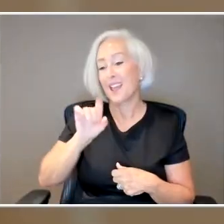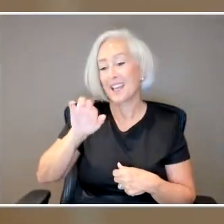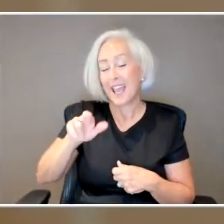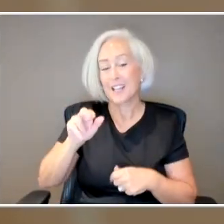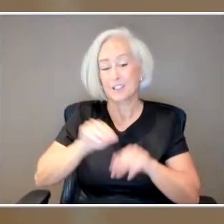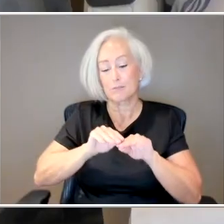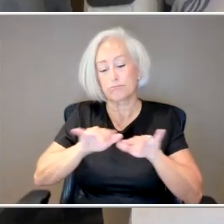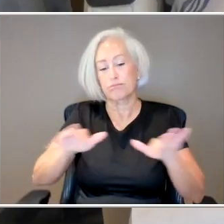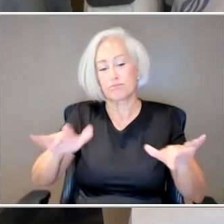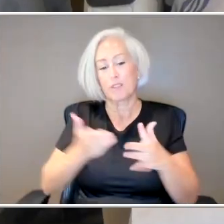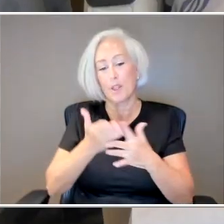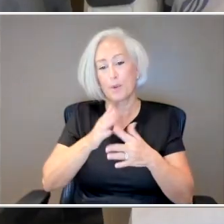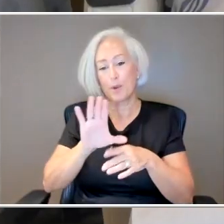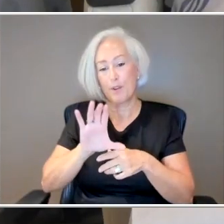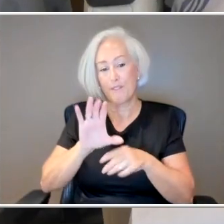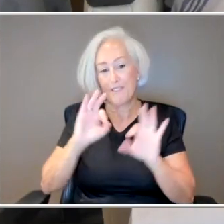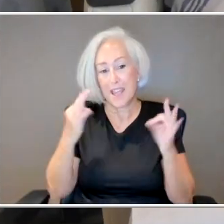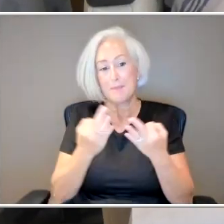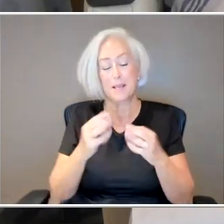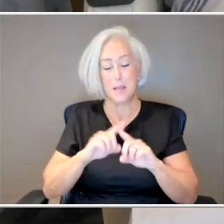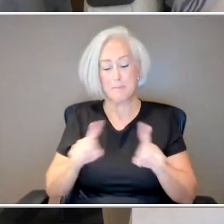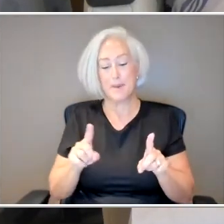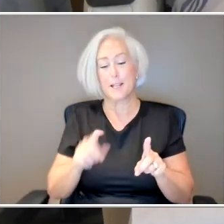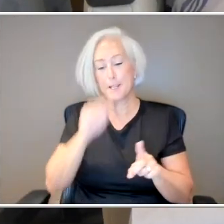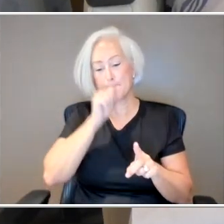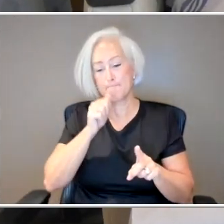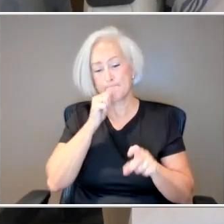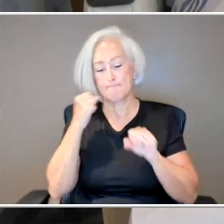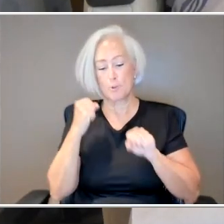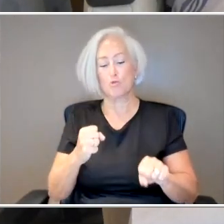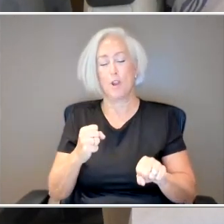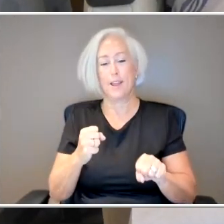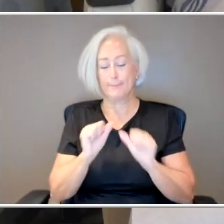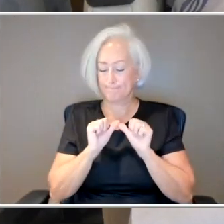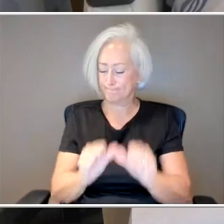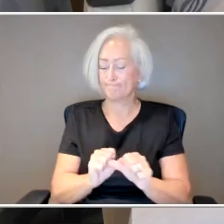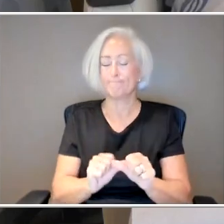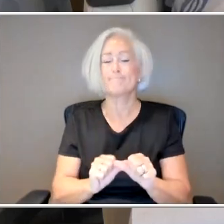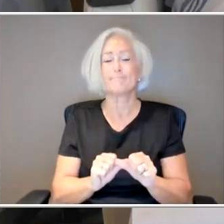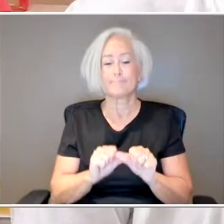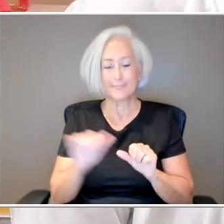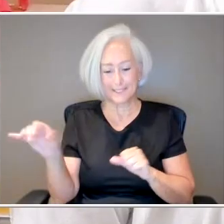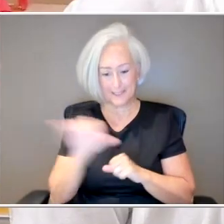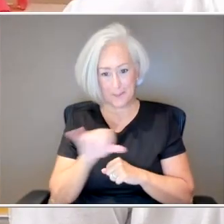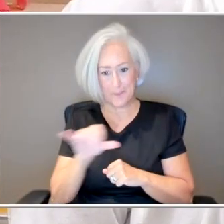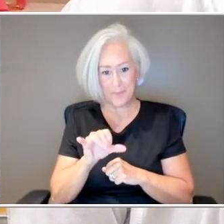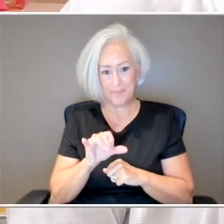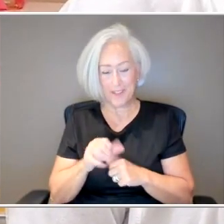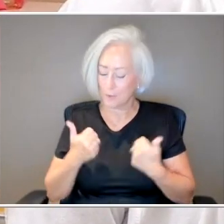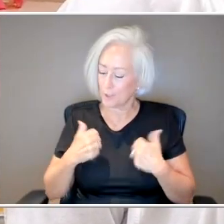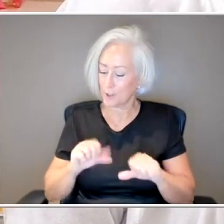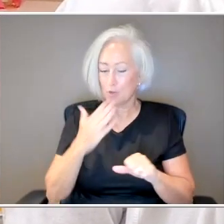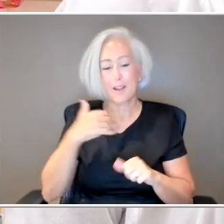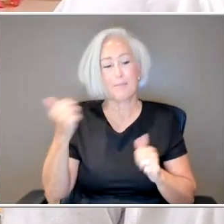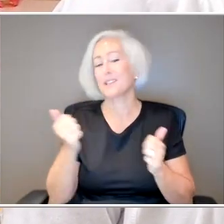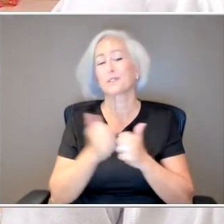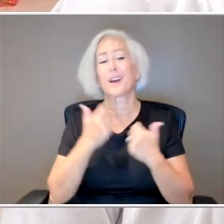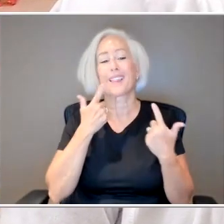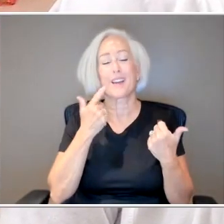will to fight on. So we just try to make the best of whatever Humor. we can. I just feel completely